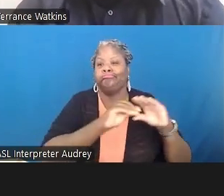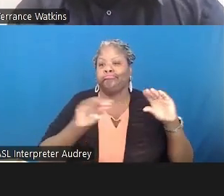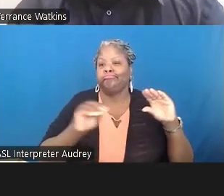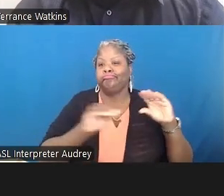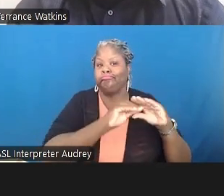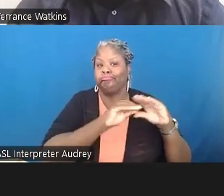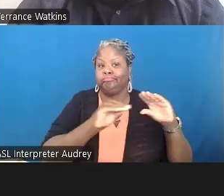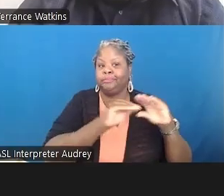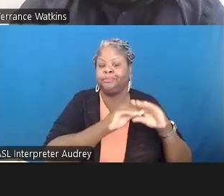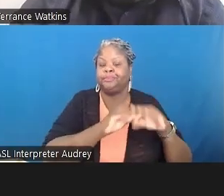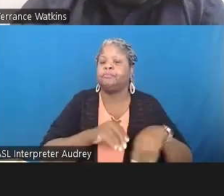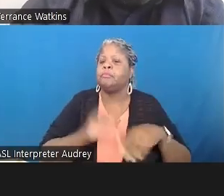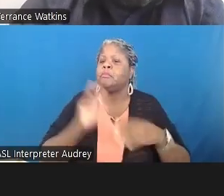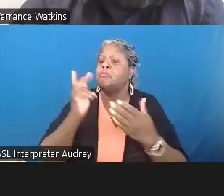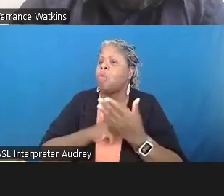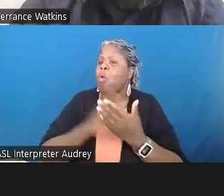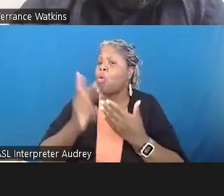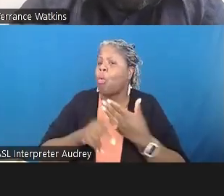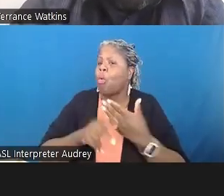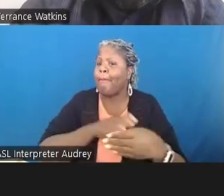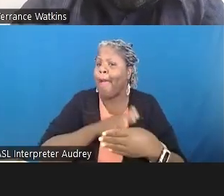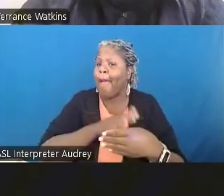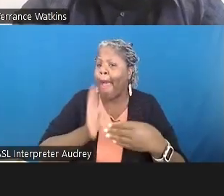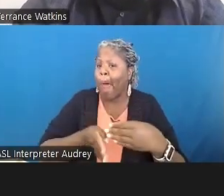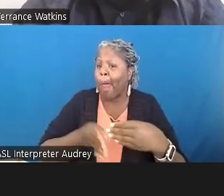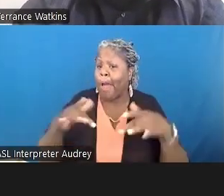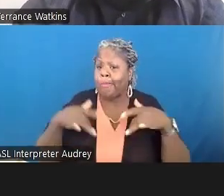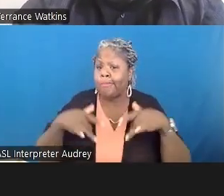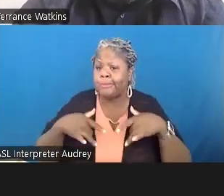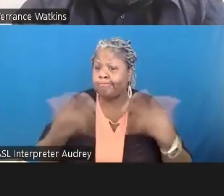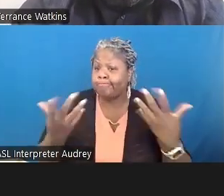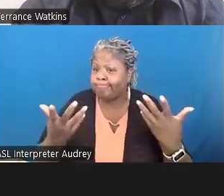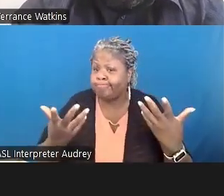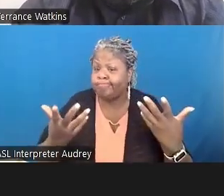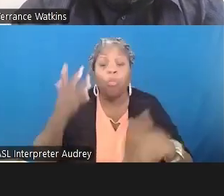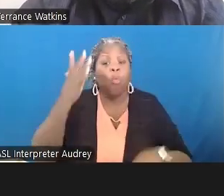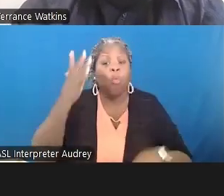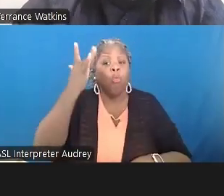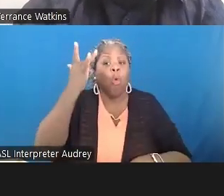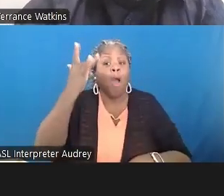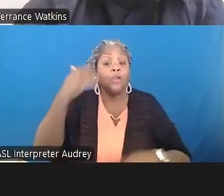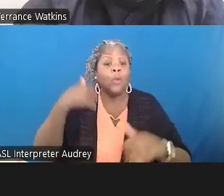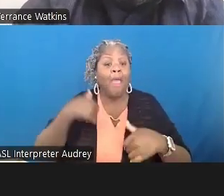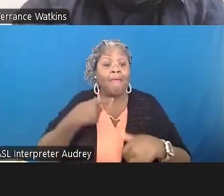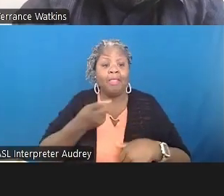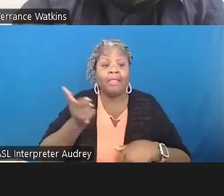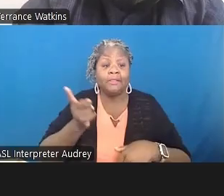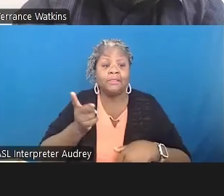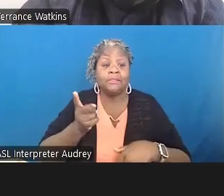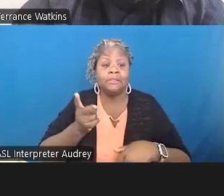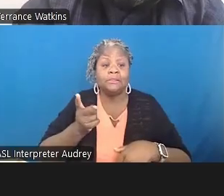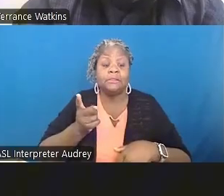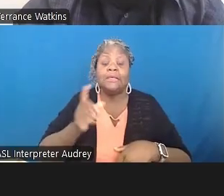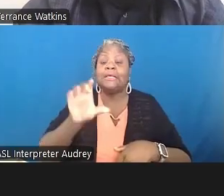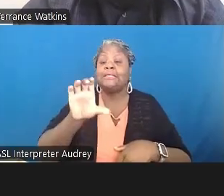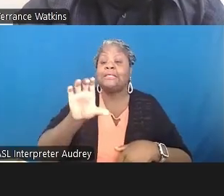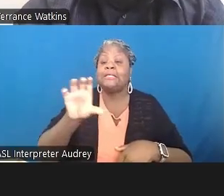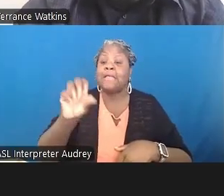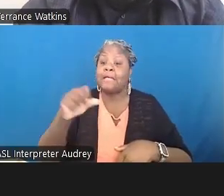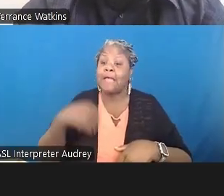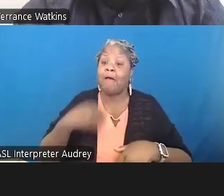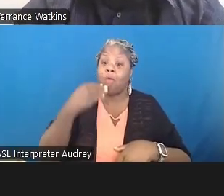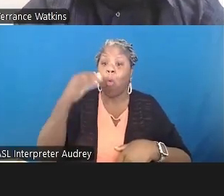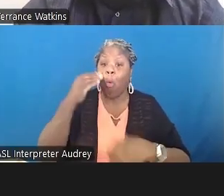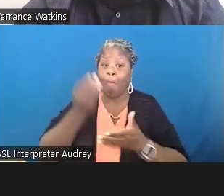So program outcomes. Why do we have them do it? CCS has a home buyer program that